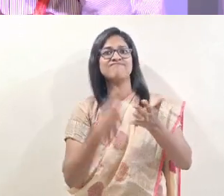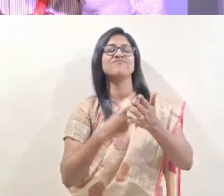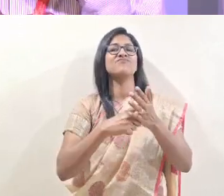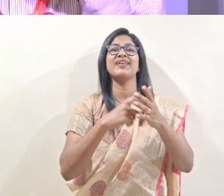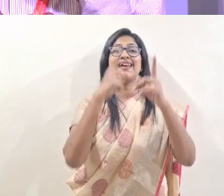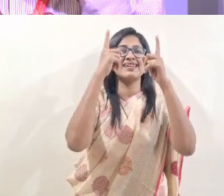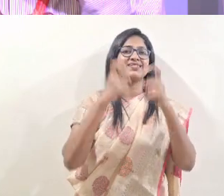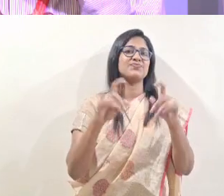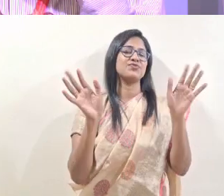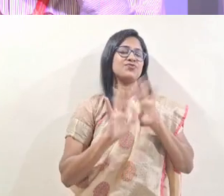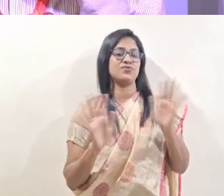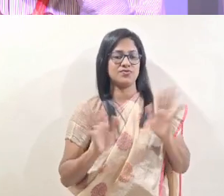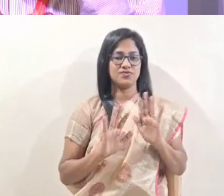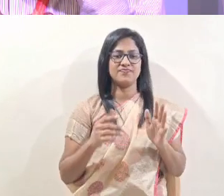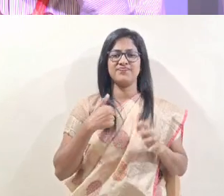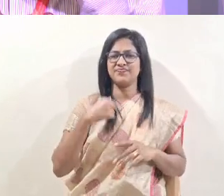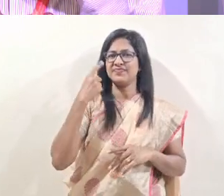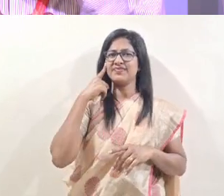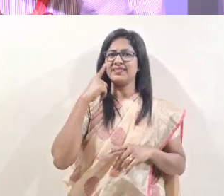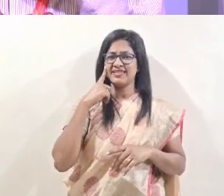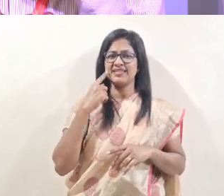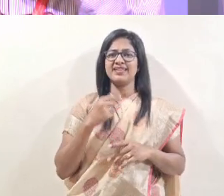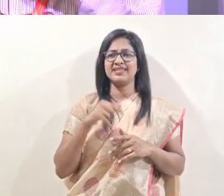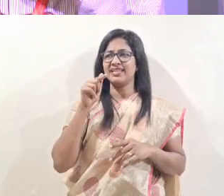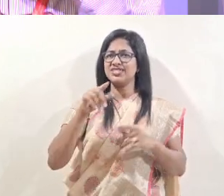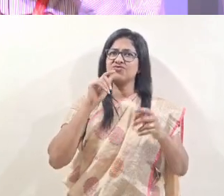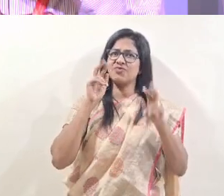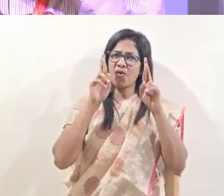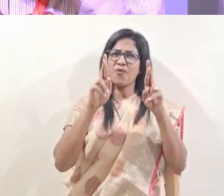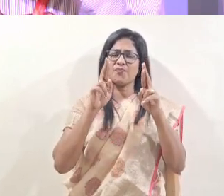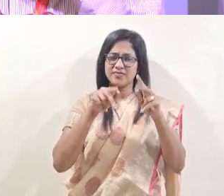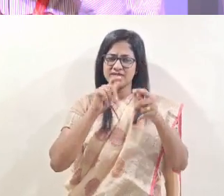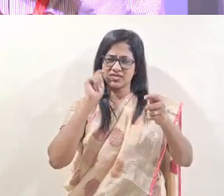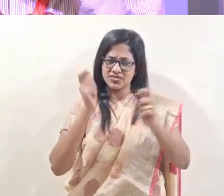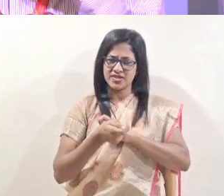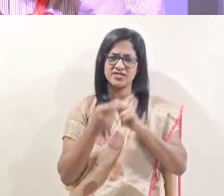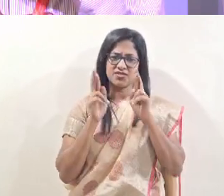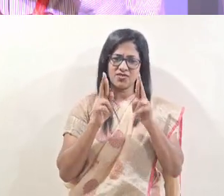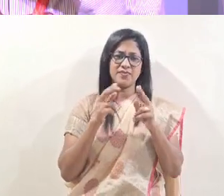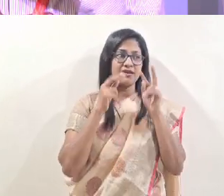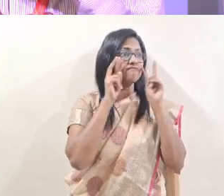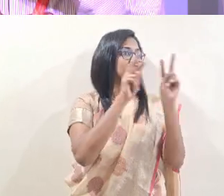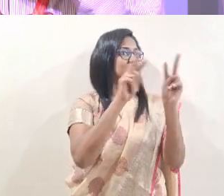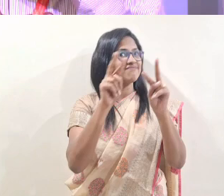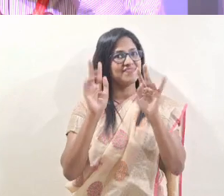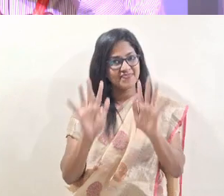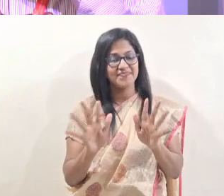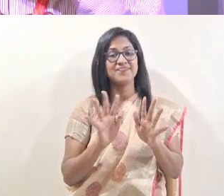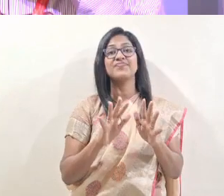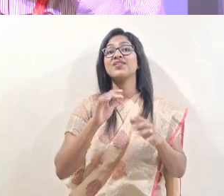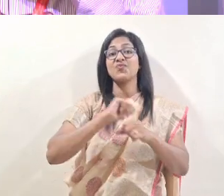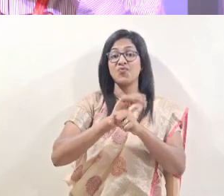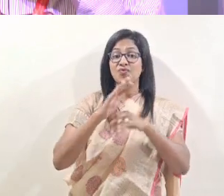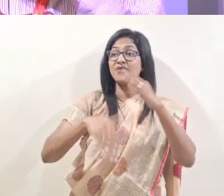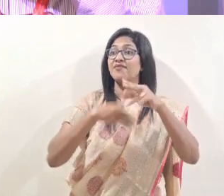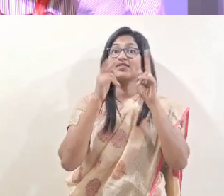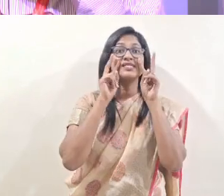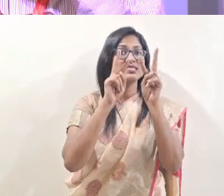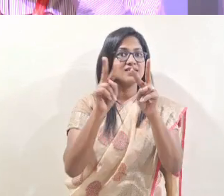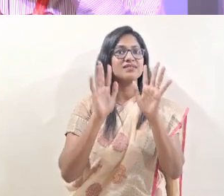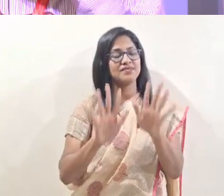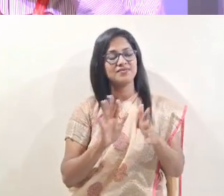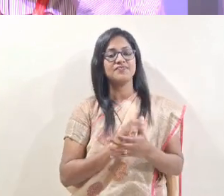exception. So I guess we should see that change happening, and we are seeing it after COVID. We have seen it